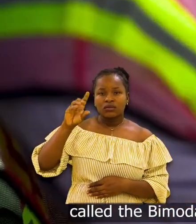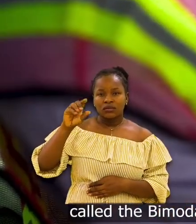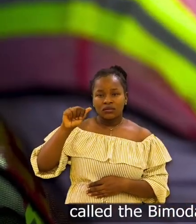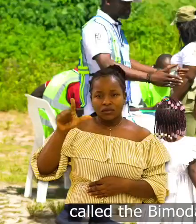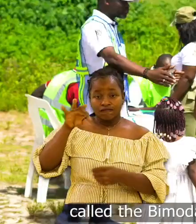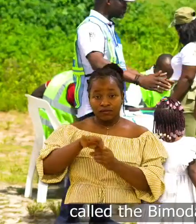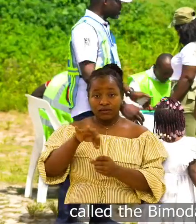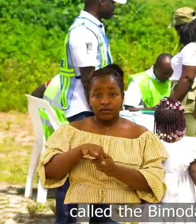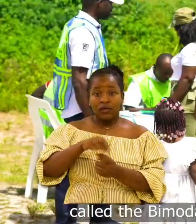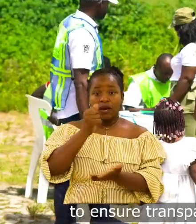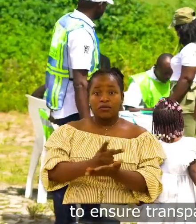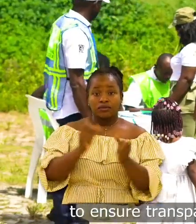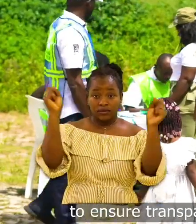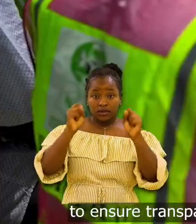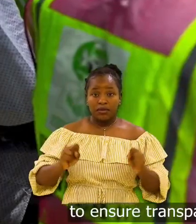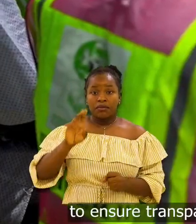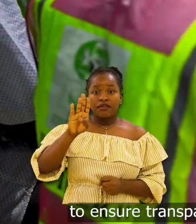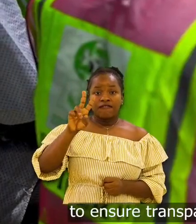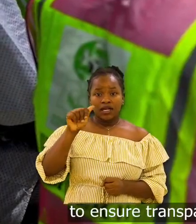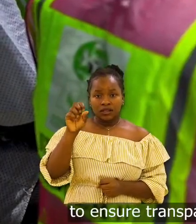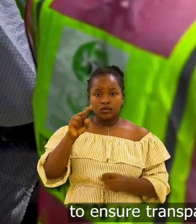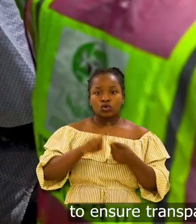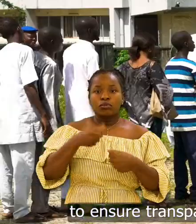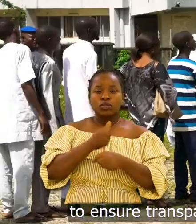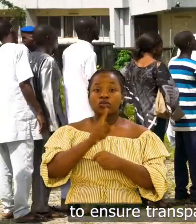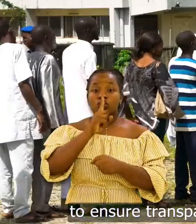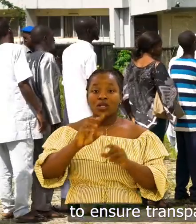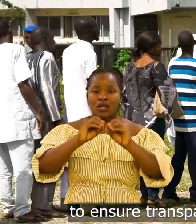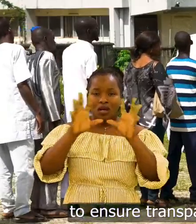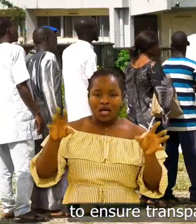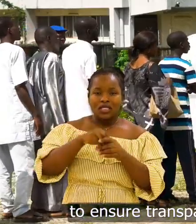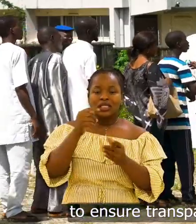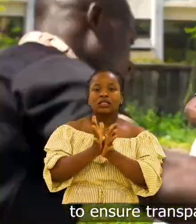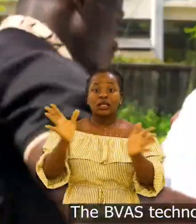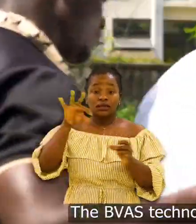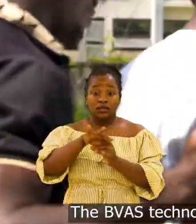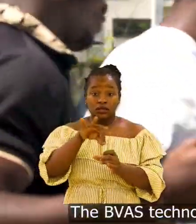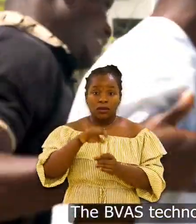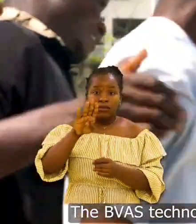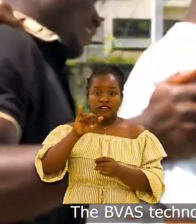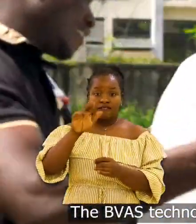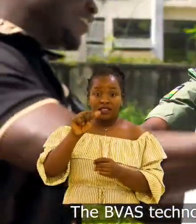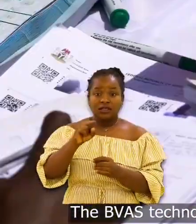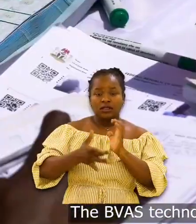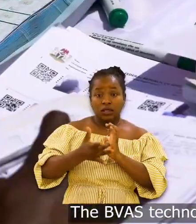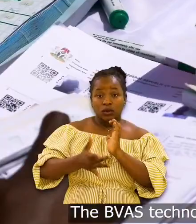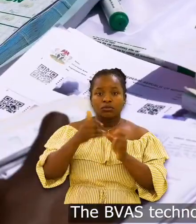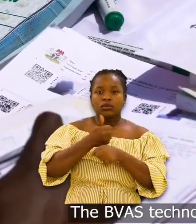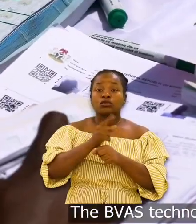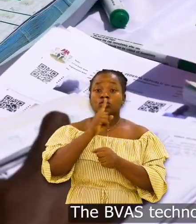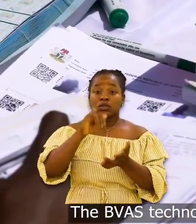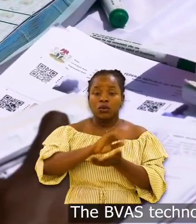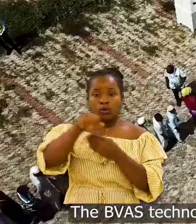Voter Accreditation System, BVAS. To ensure transparency in the forthcoming general election, the BVAS technology